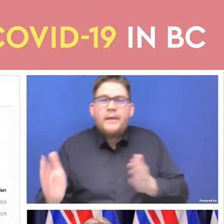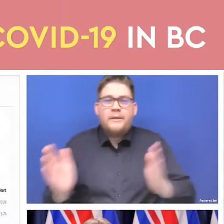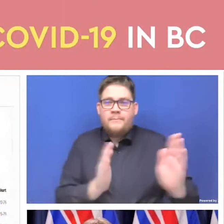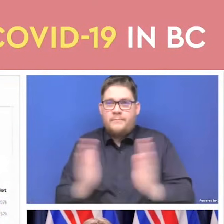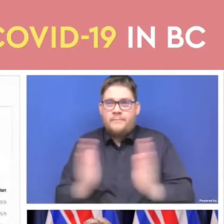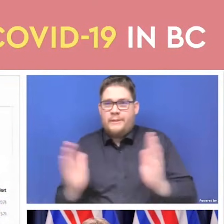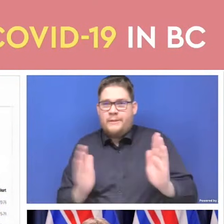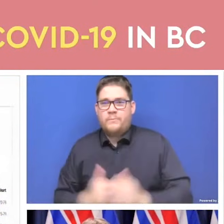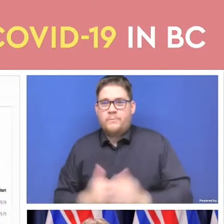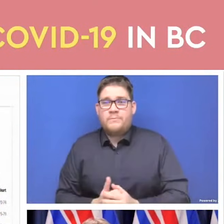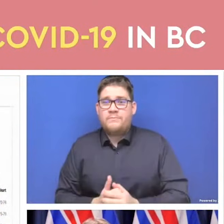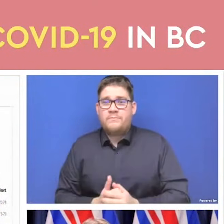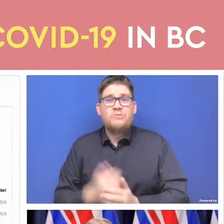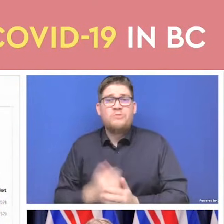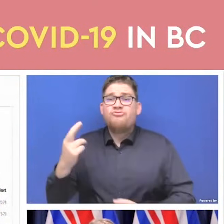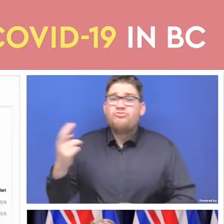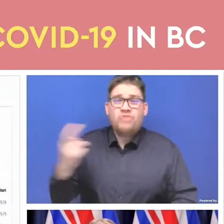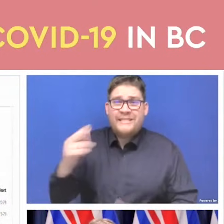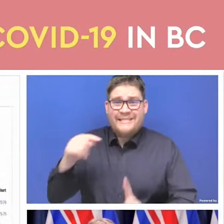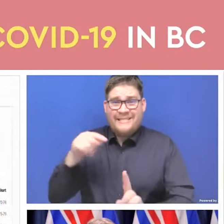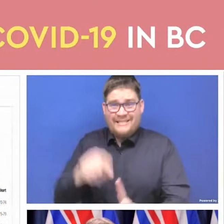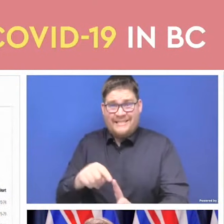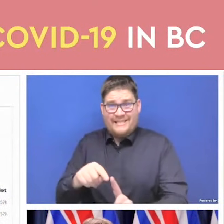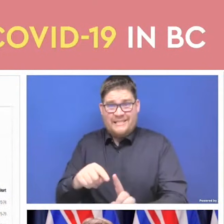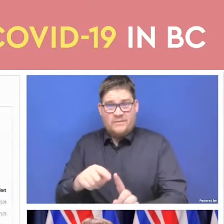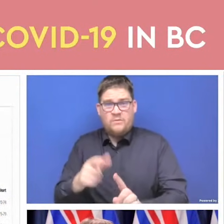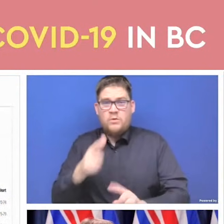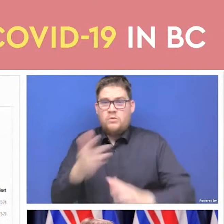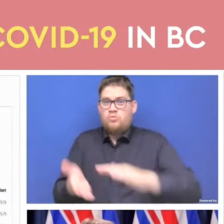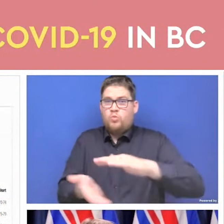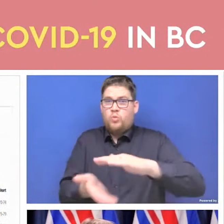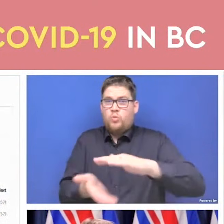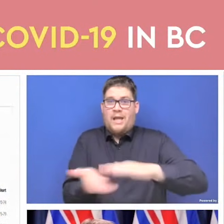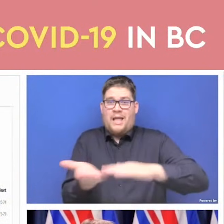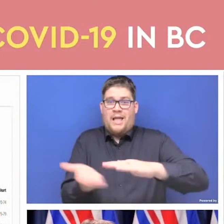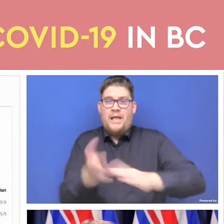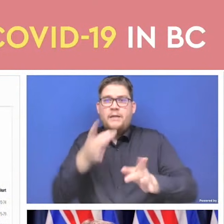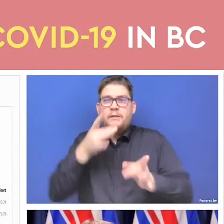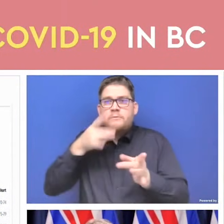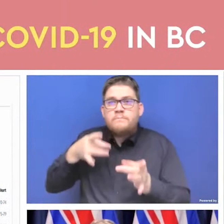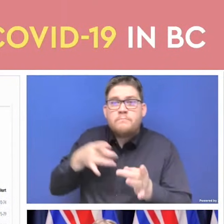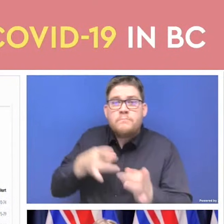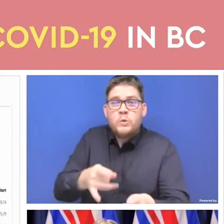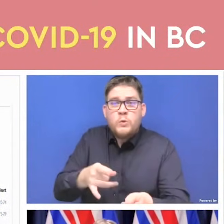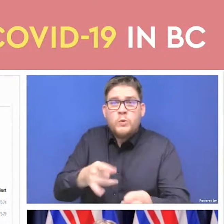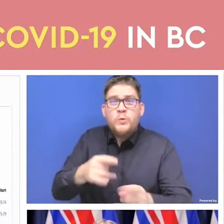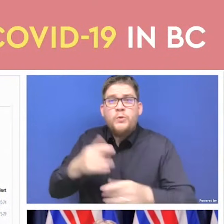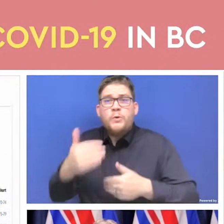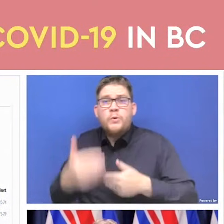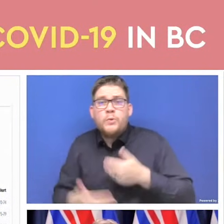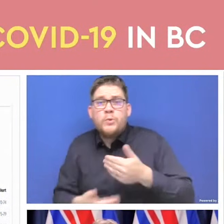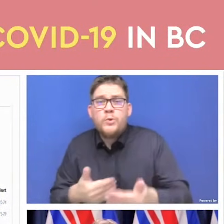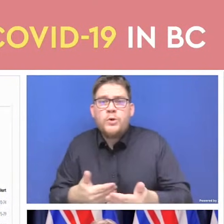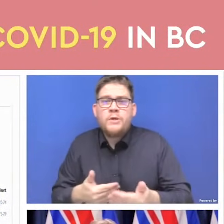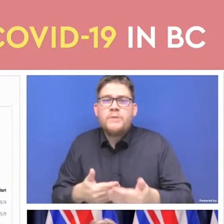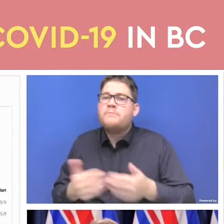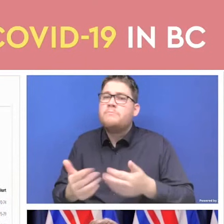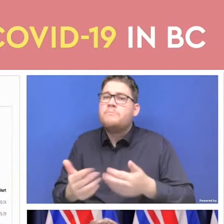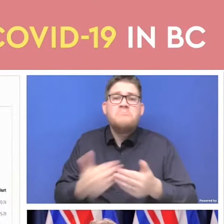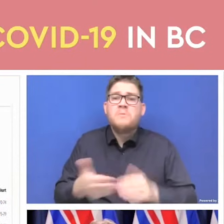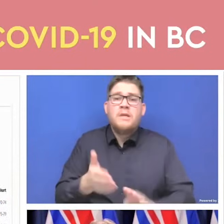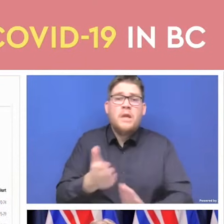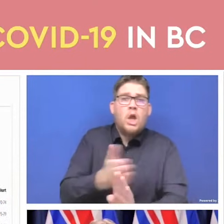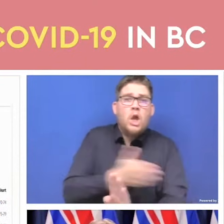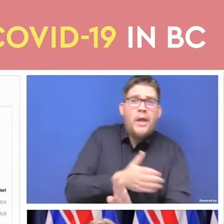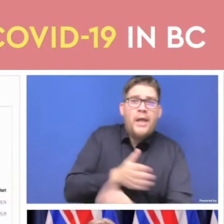6-month interval, all very consistent with good protection with a booster dose for those who we're aiming for 6 months. And then we'll